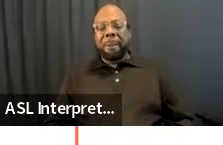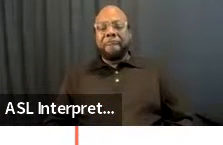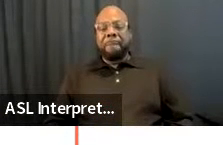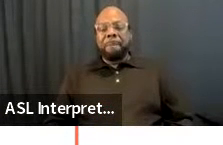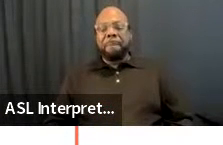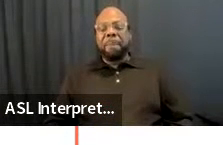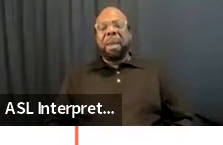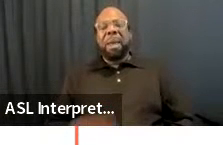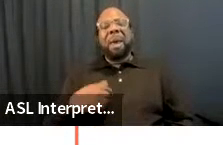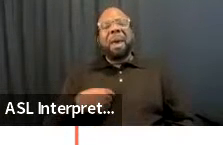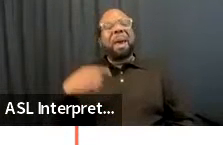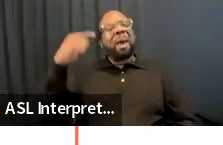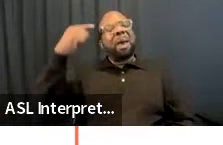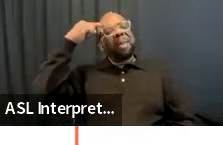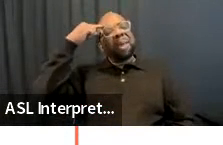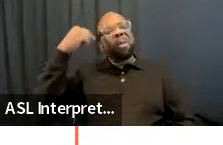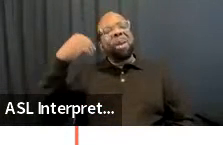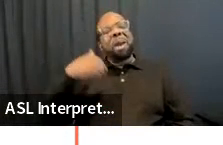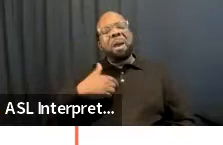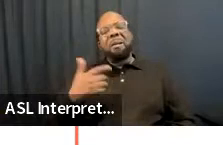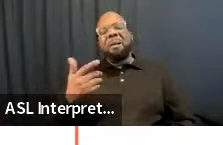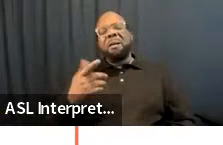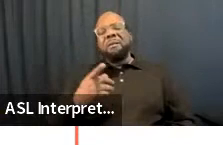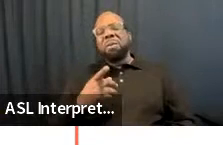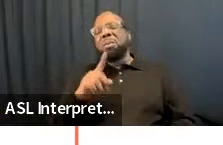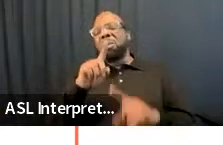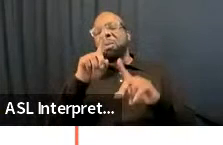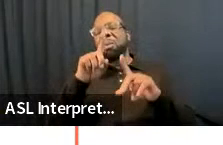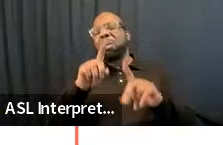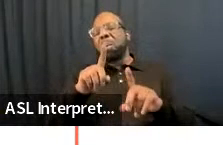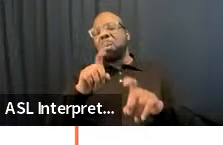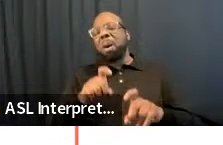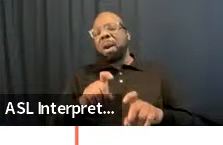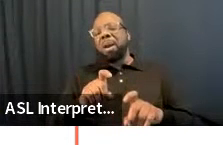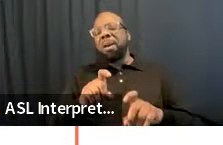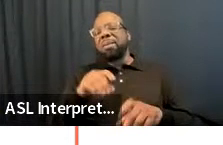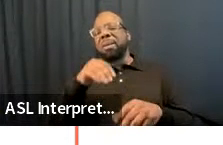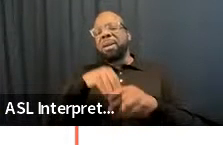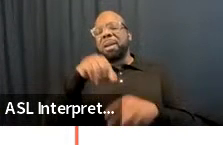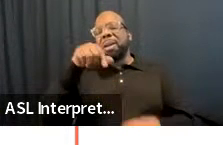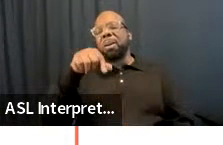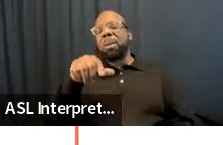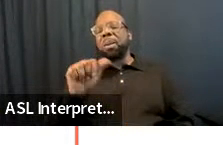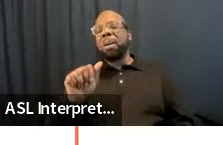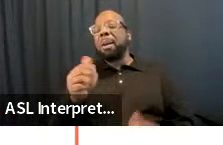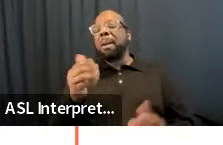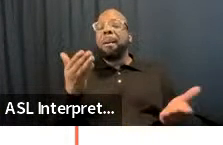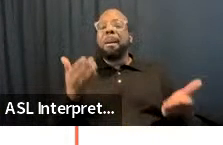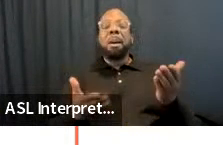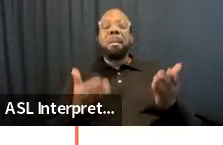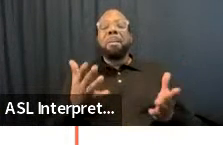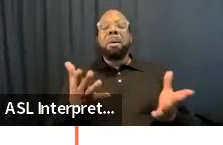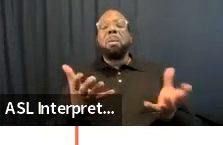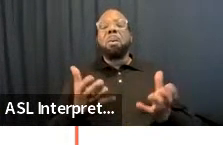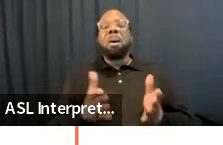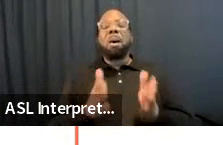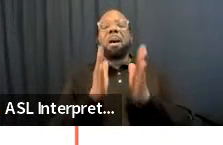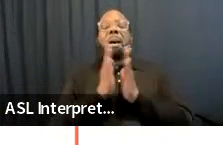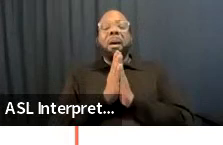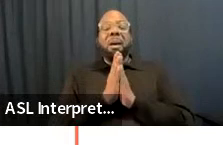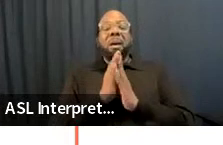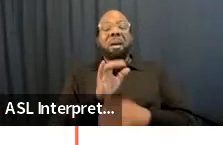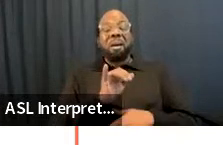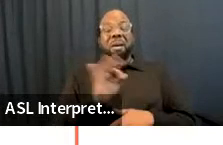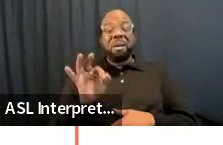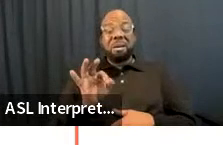I think we may have a few additional questions in the Q&A, but we may want to ask if anyone would like to